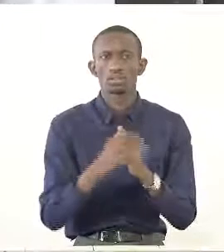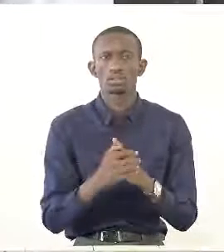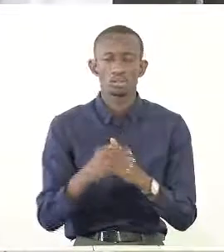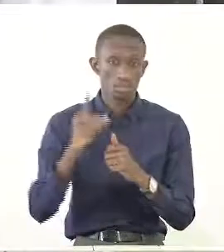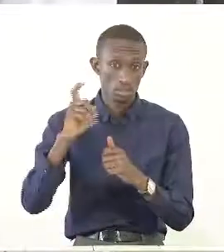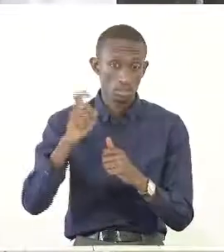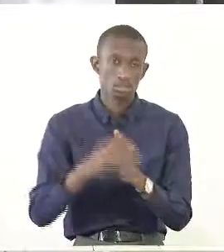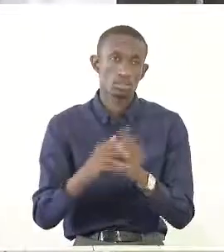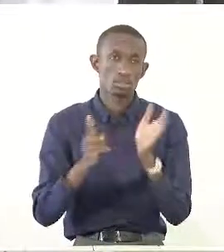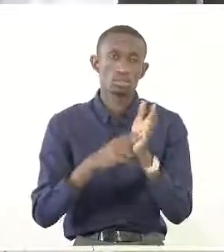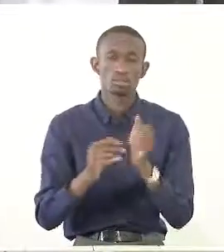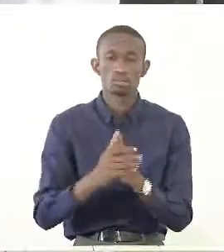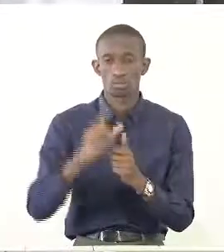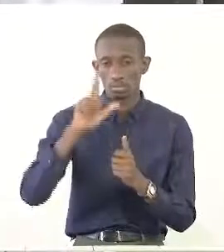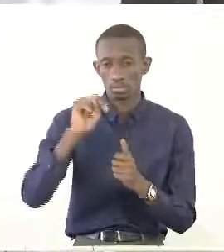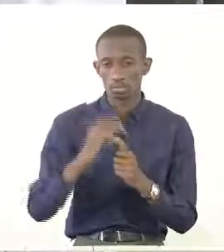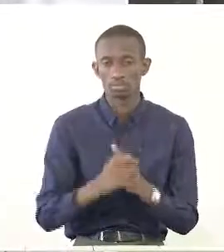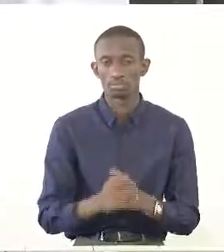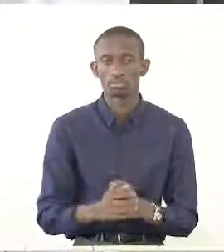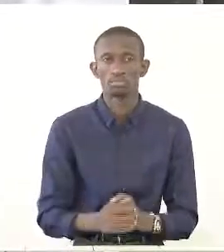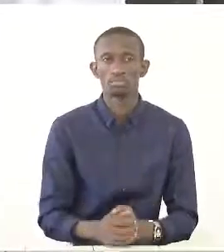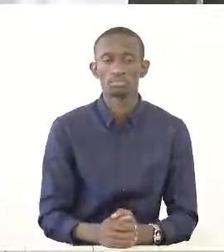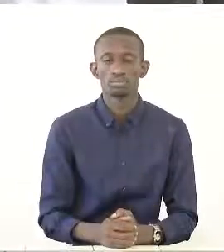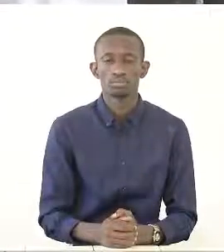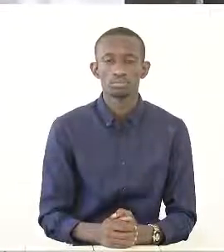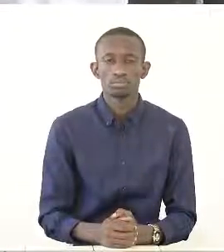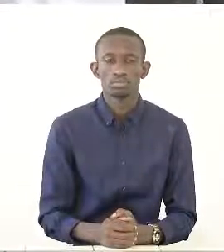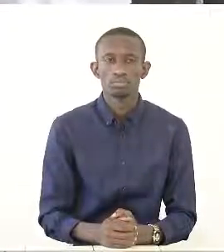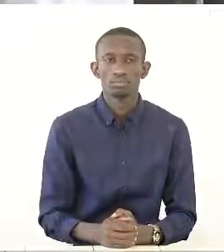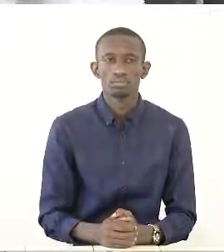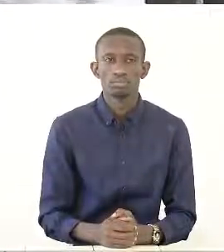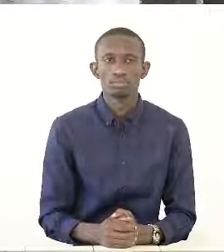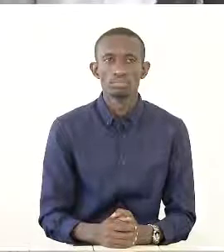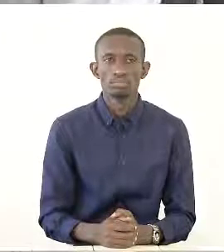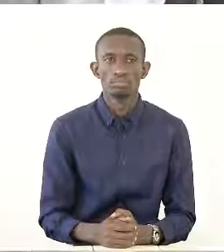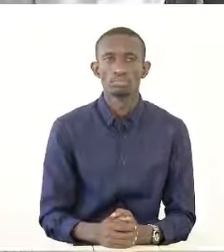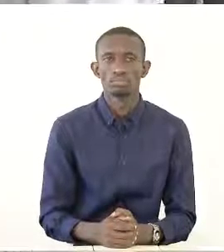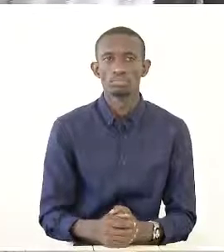ln of f of x plus c.